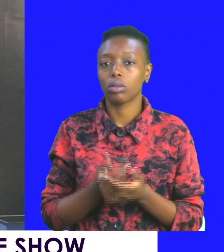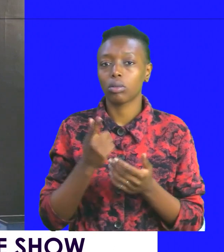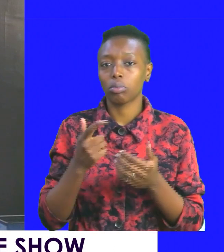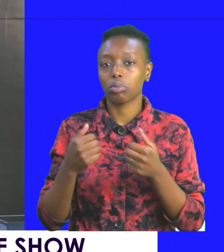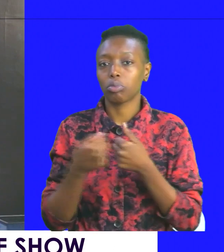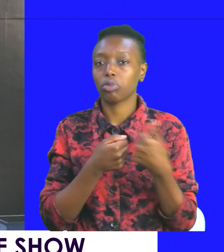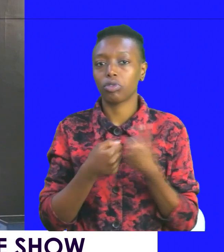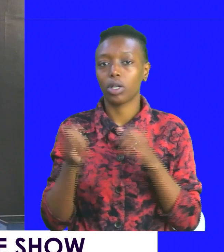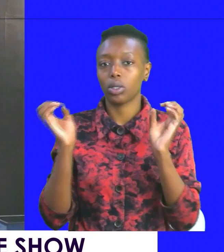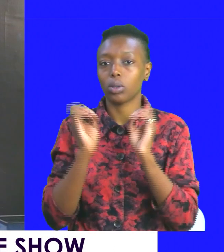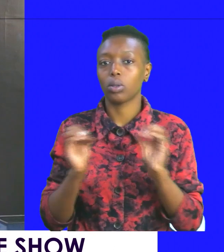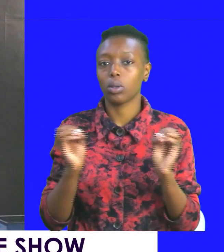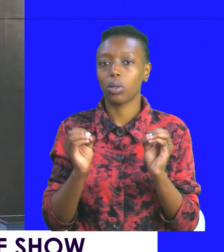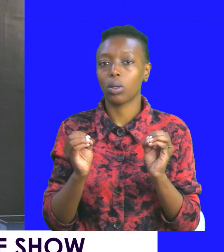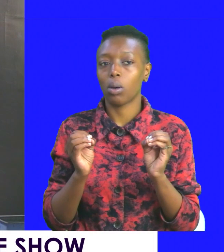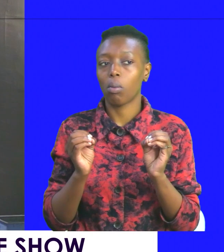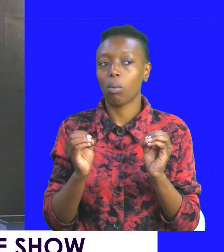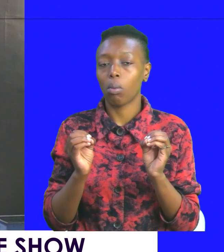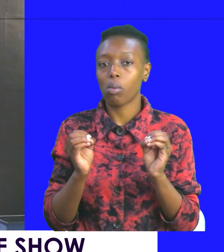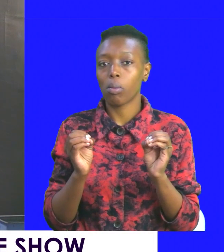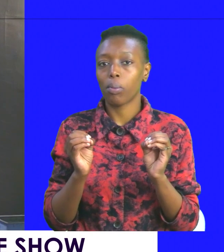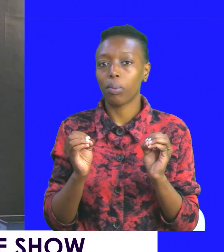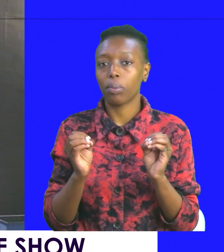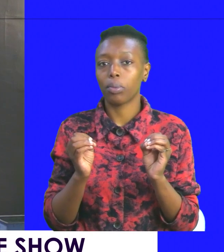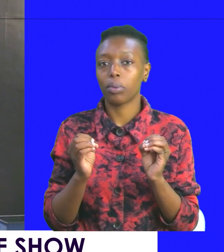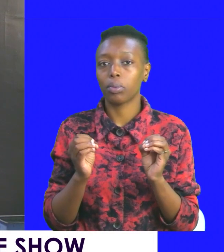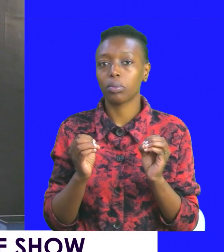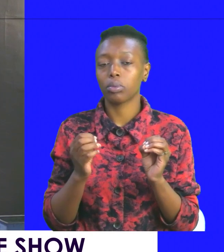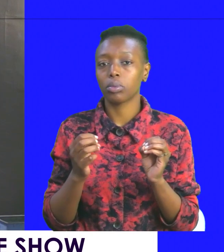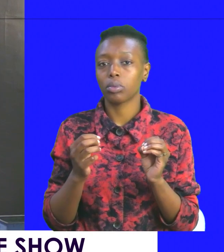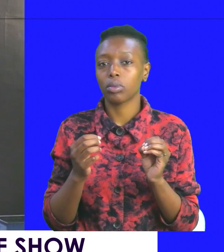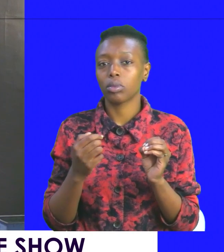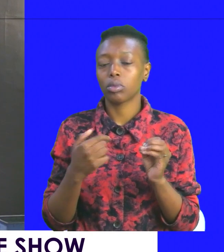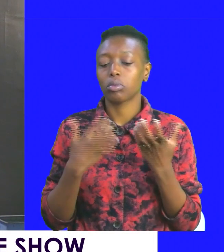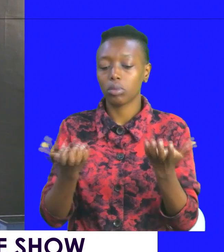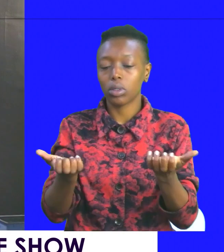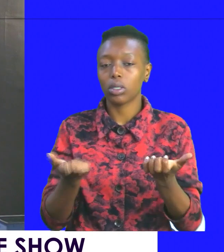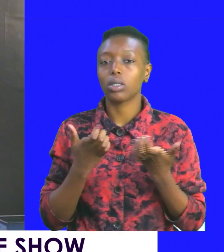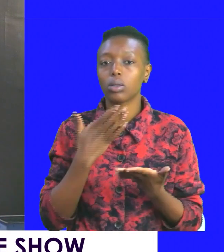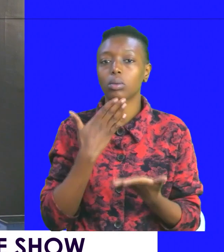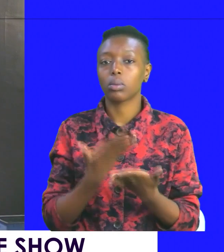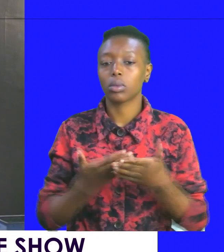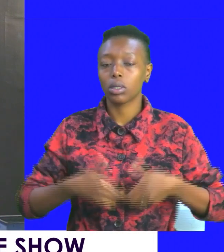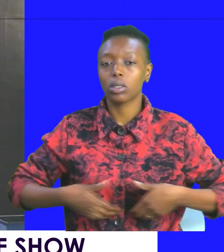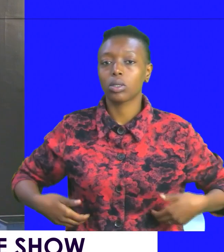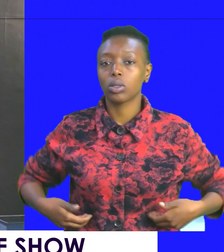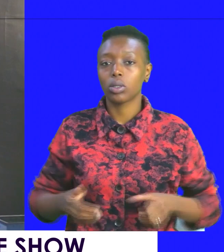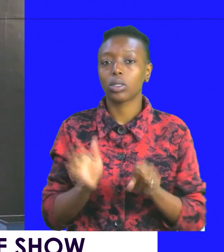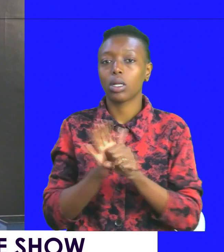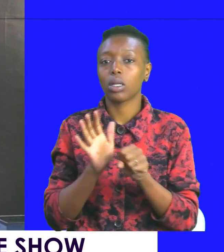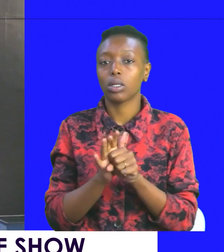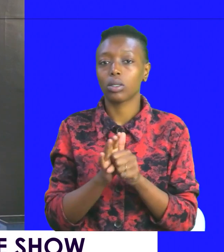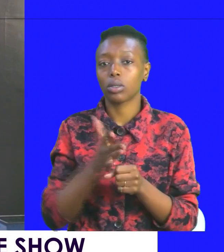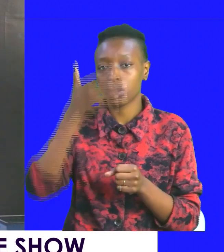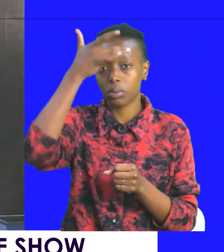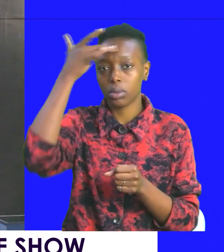youth. We don't need to, hit at youth. We need to appreciate youth. Yeah,